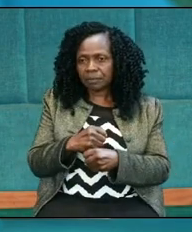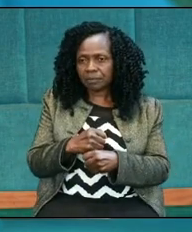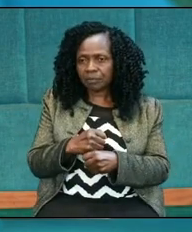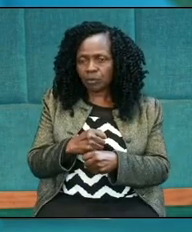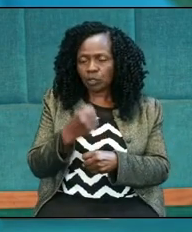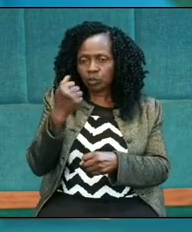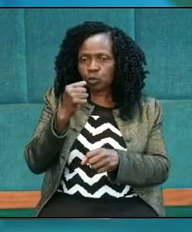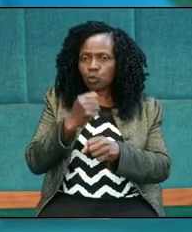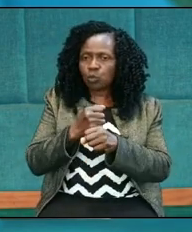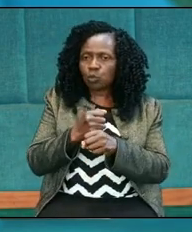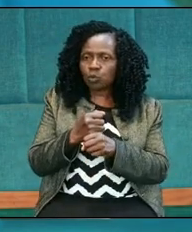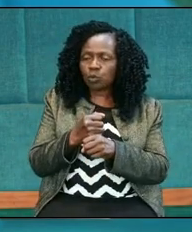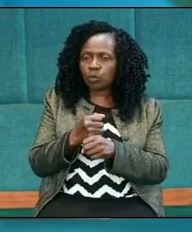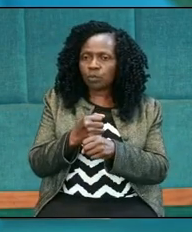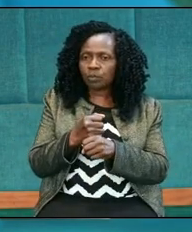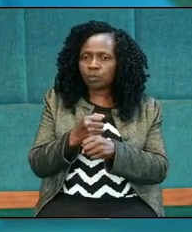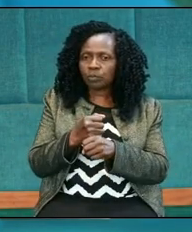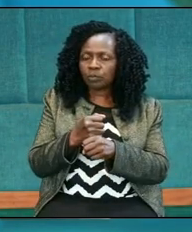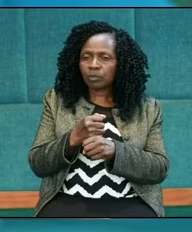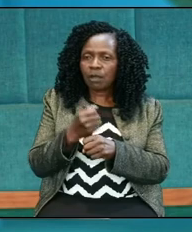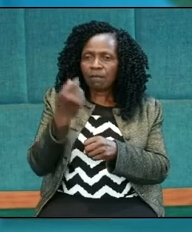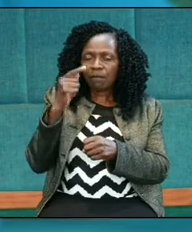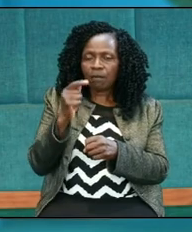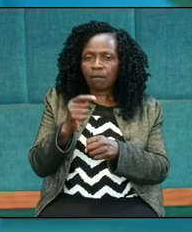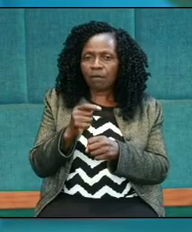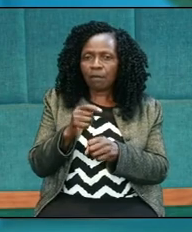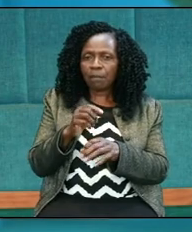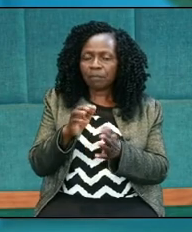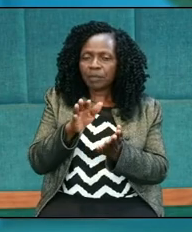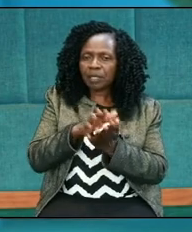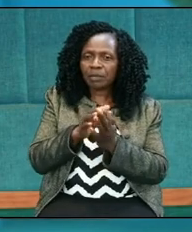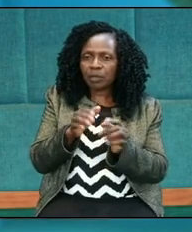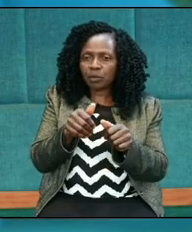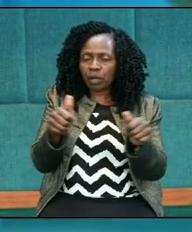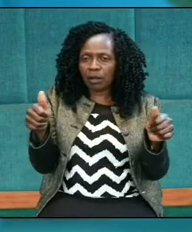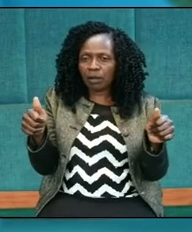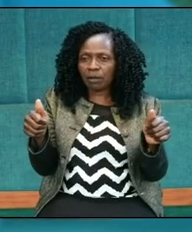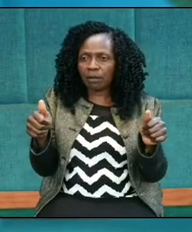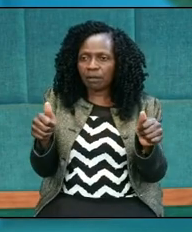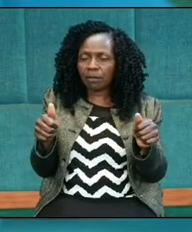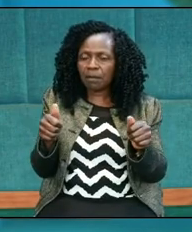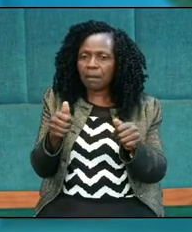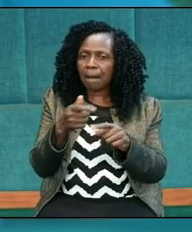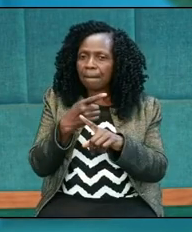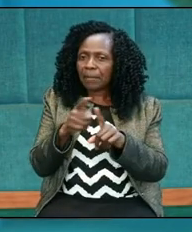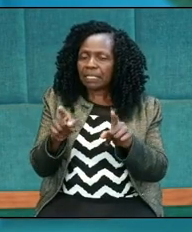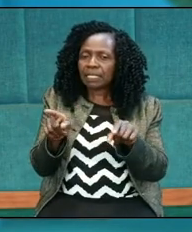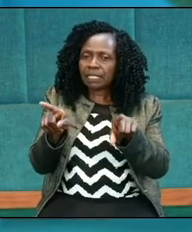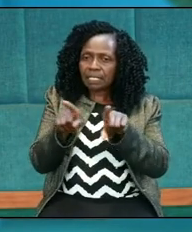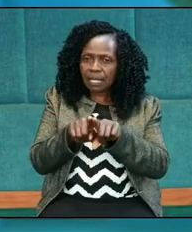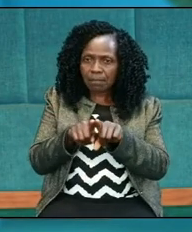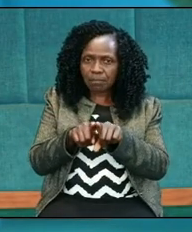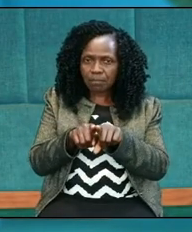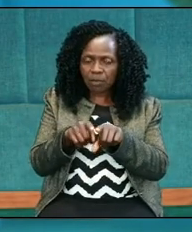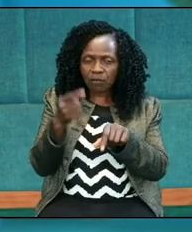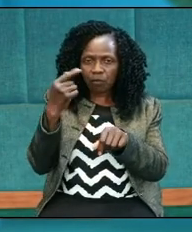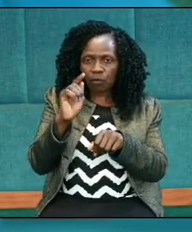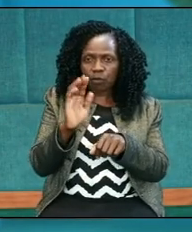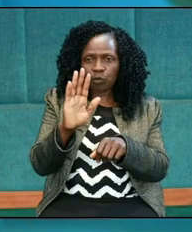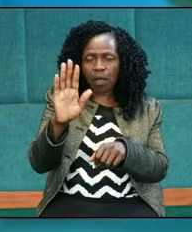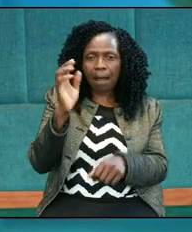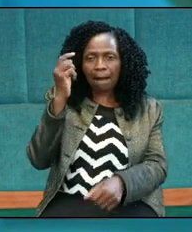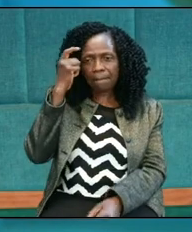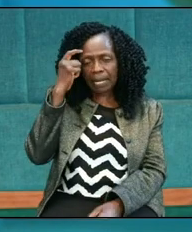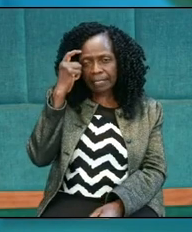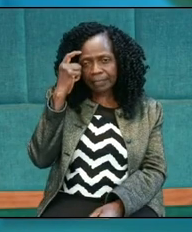sake of maybe keeping fit, please do it because the mind needs it. Hello, isn't it? Choose what you eat,